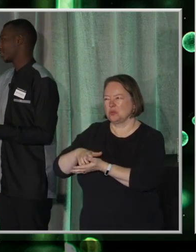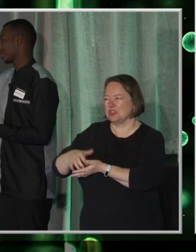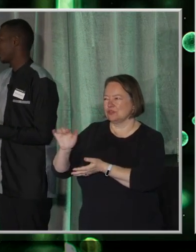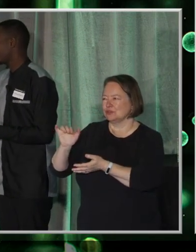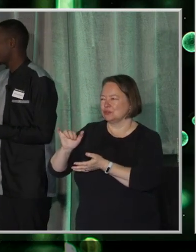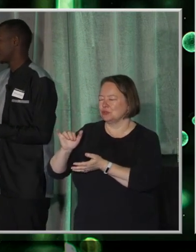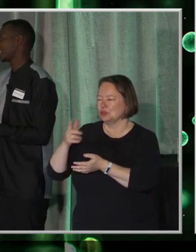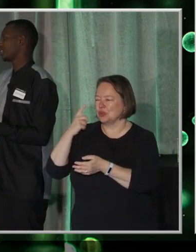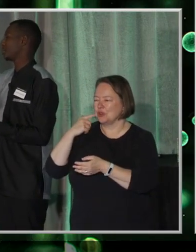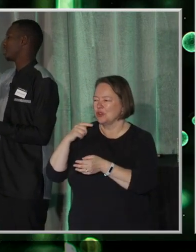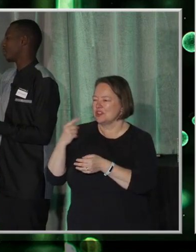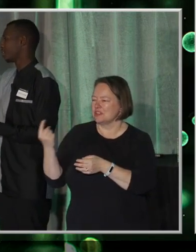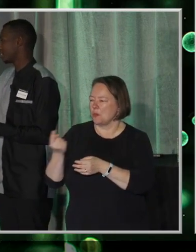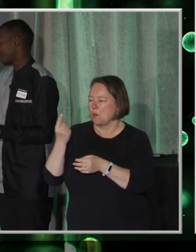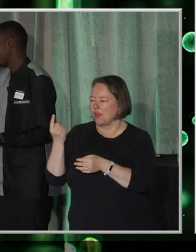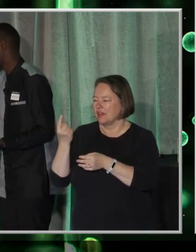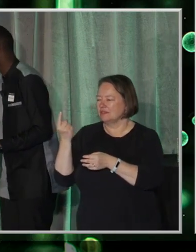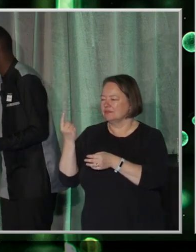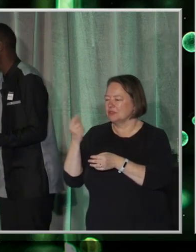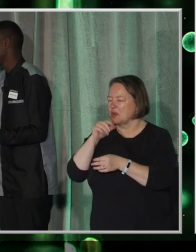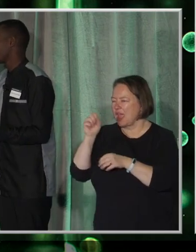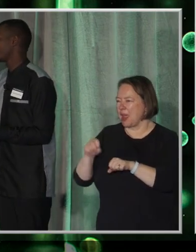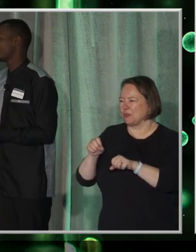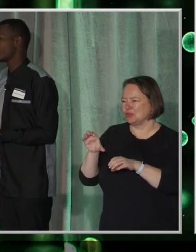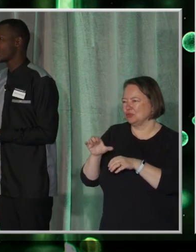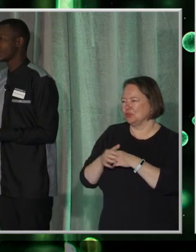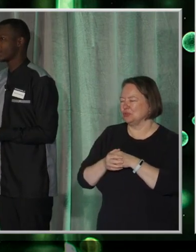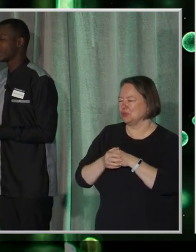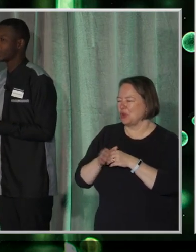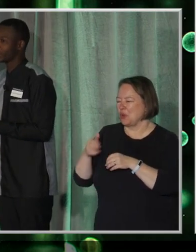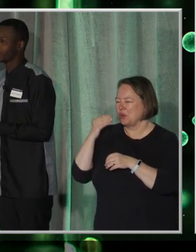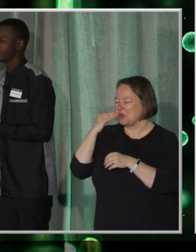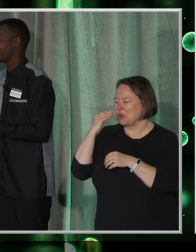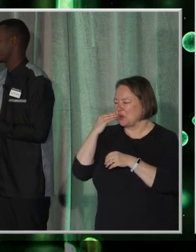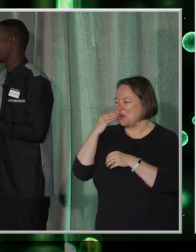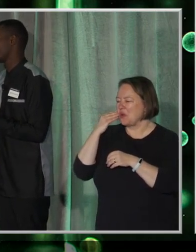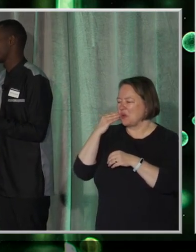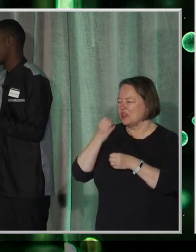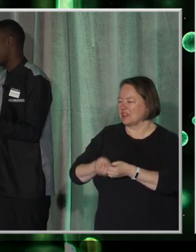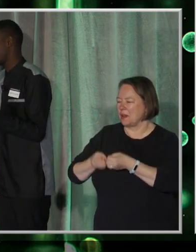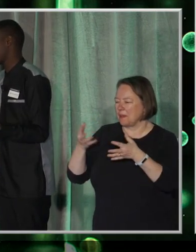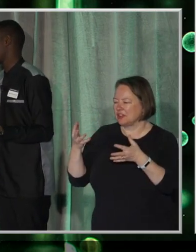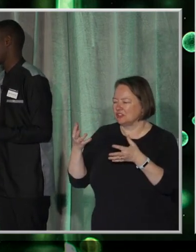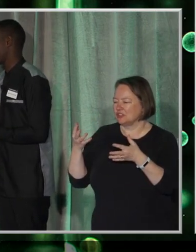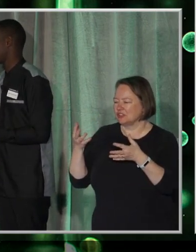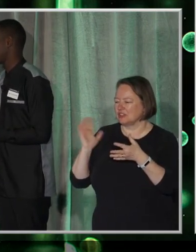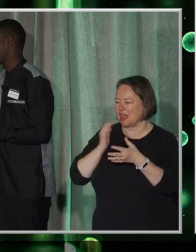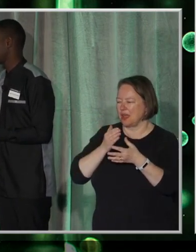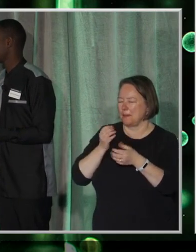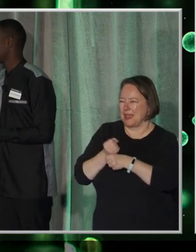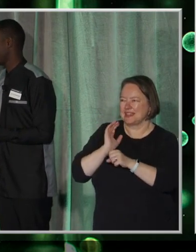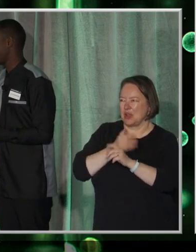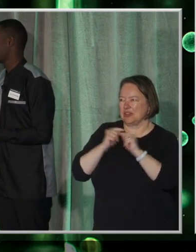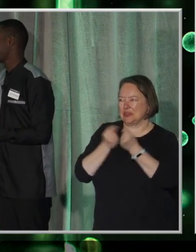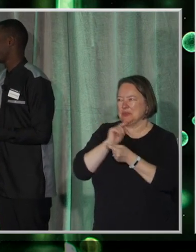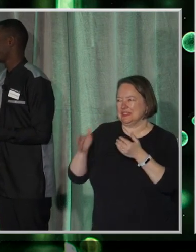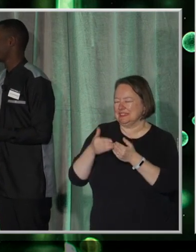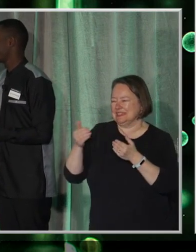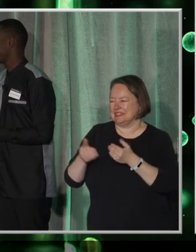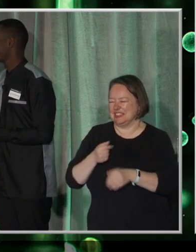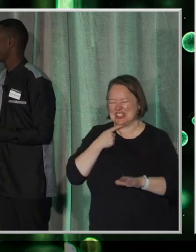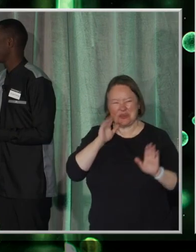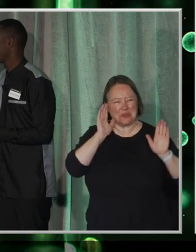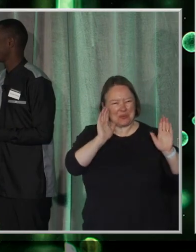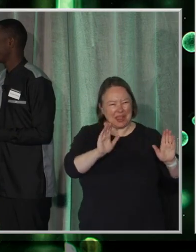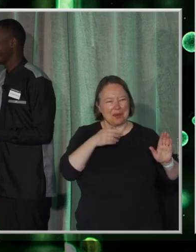know, force someone to do things that they were not able to do. When we know ourselves that much, it makes our teamwork very easier. Yeah. That's so